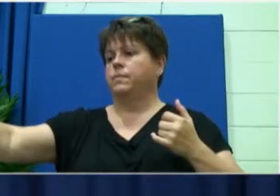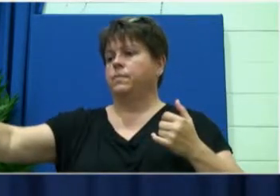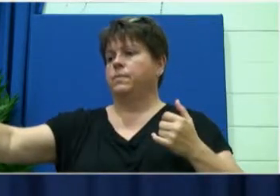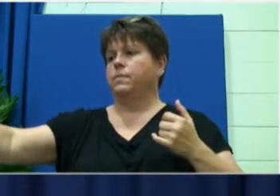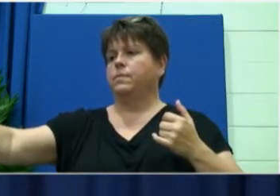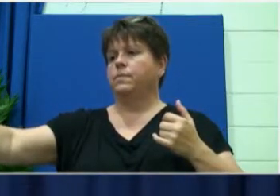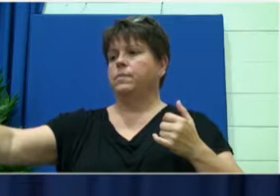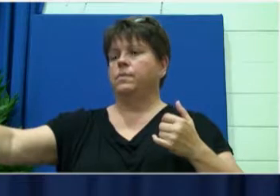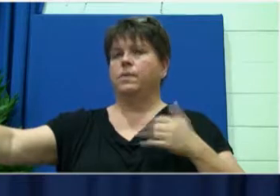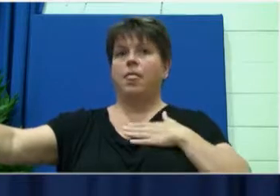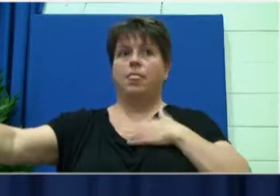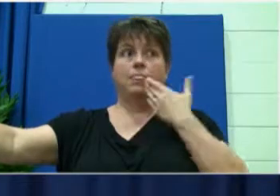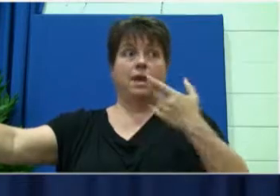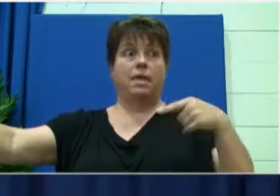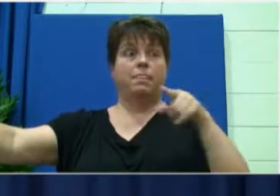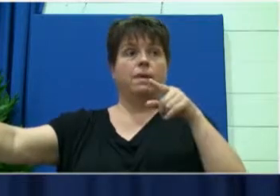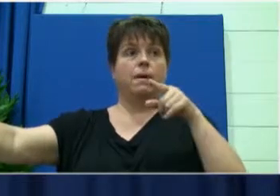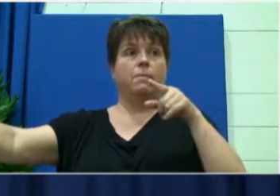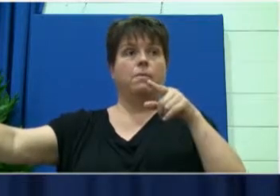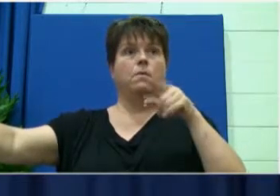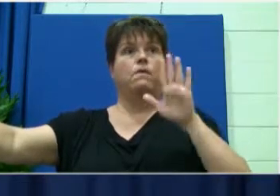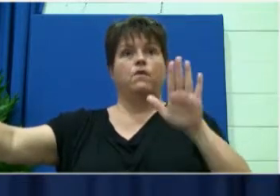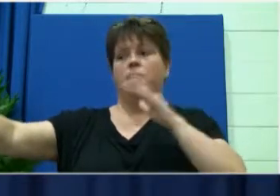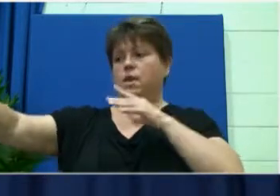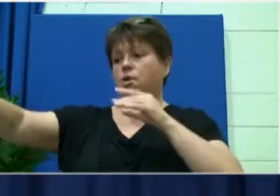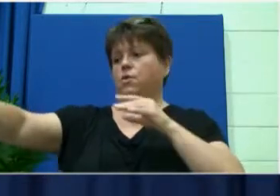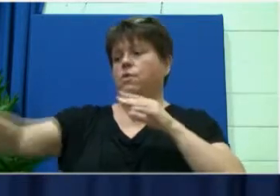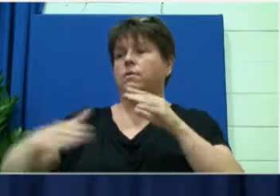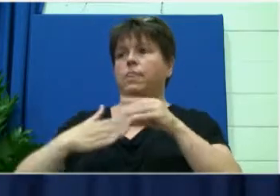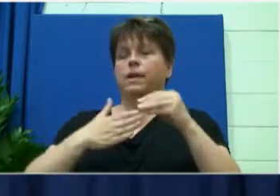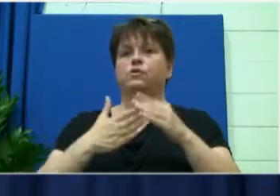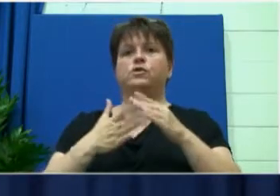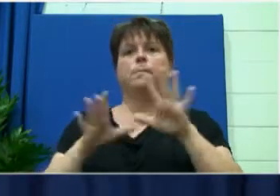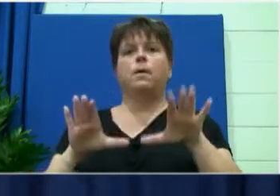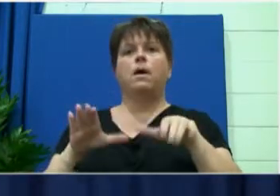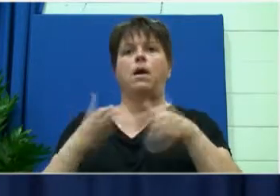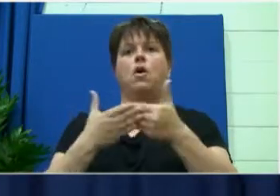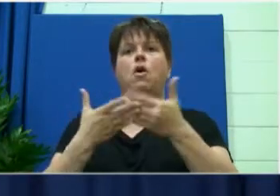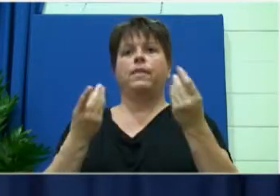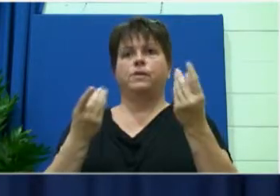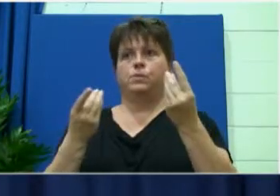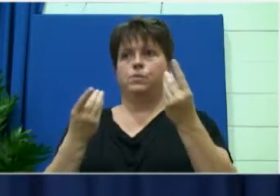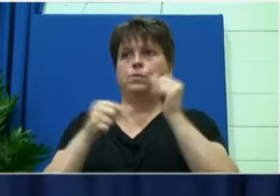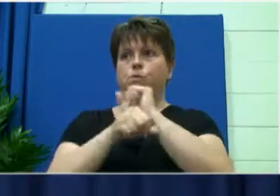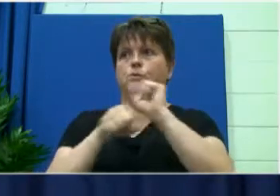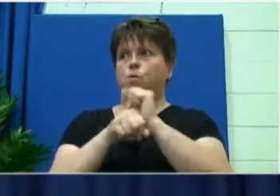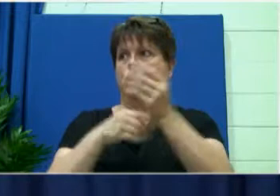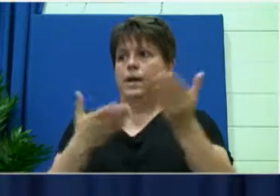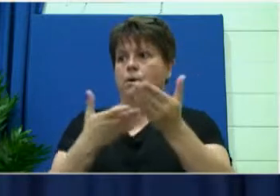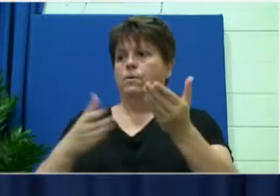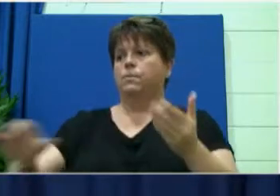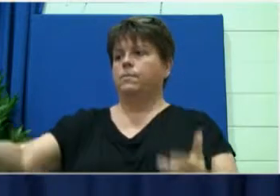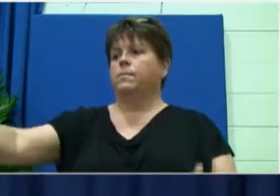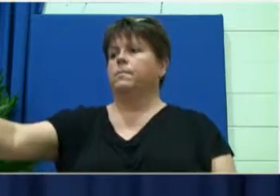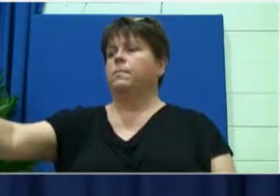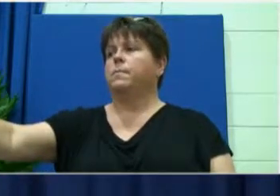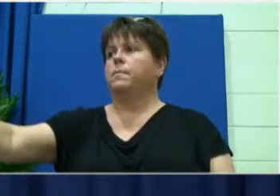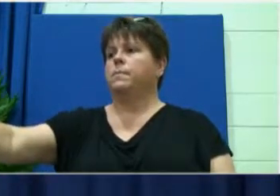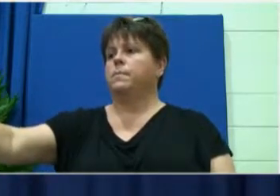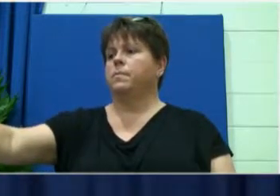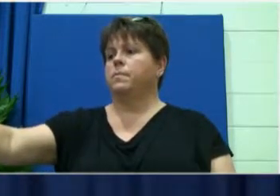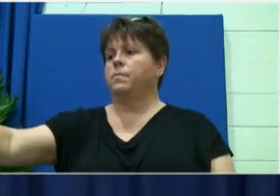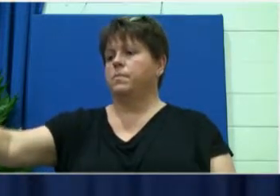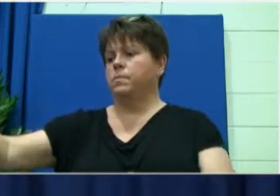join me in thanking them for their leadership and all they do to support learning at Kaskaskia College. All the